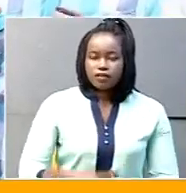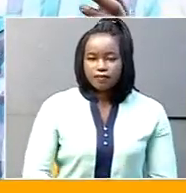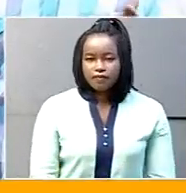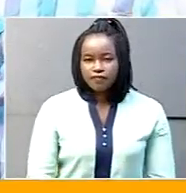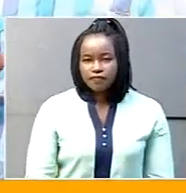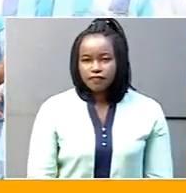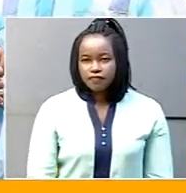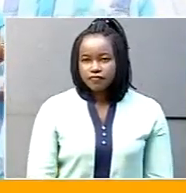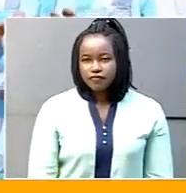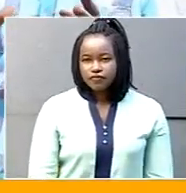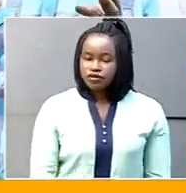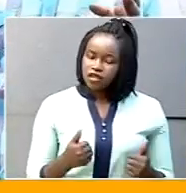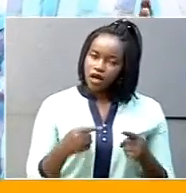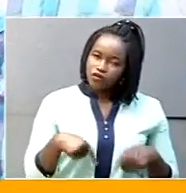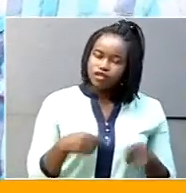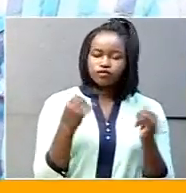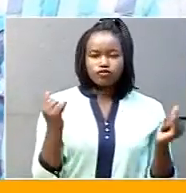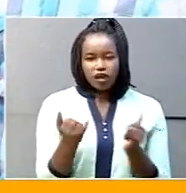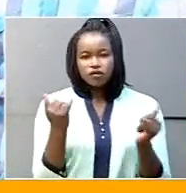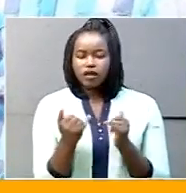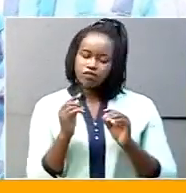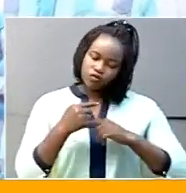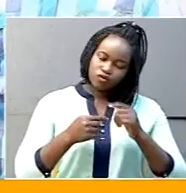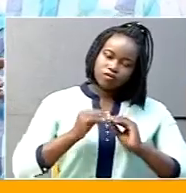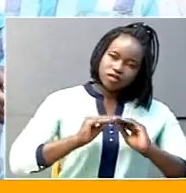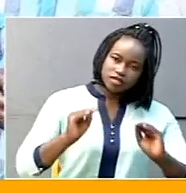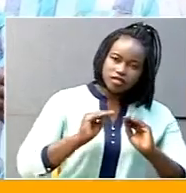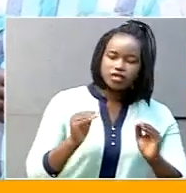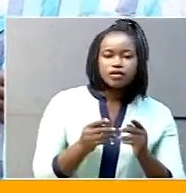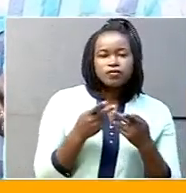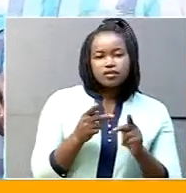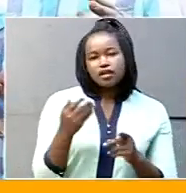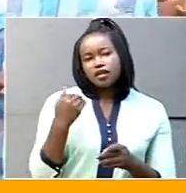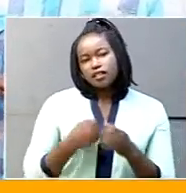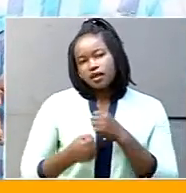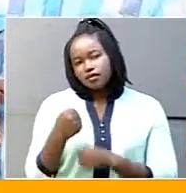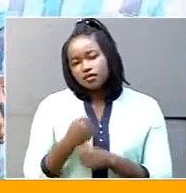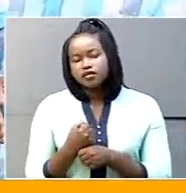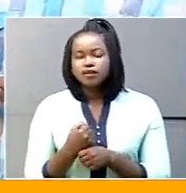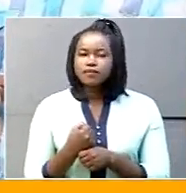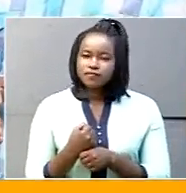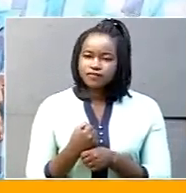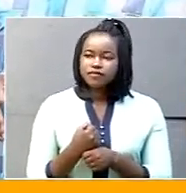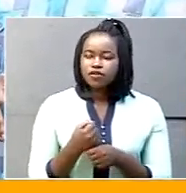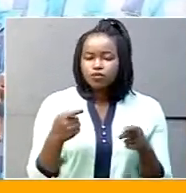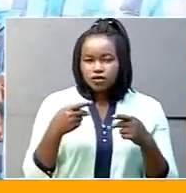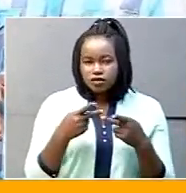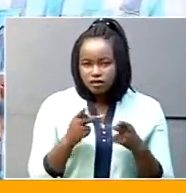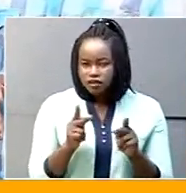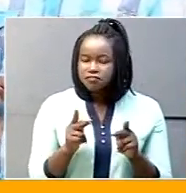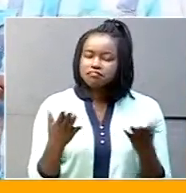have tried our level best to teach them. We started last year. They have been able to come and buy hay from us at